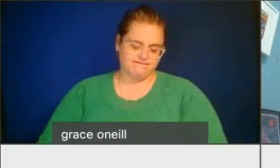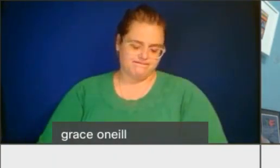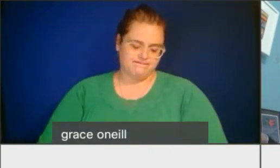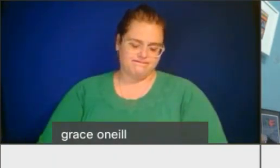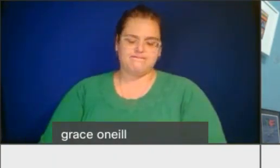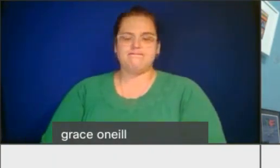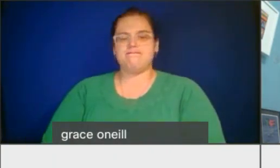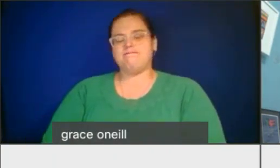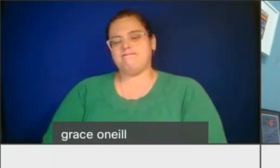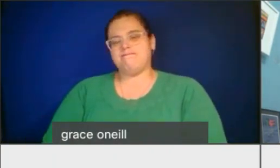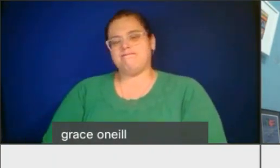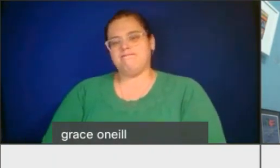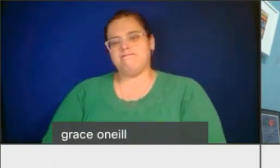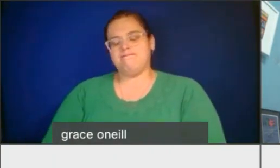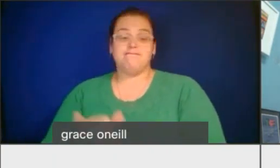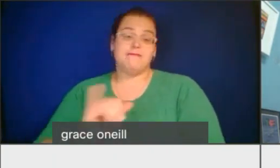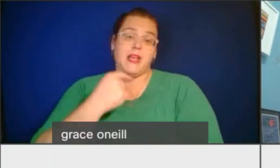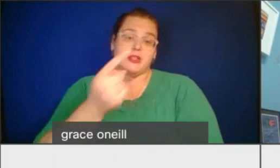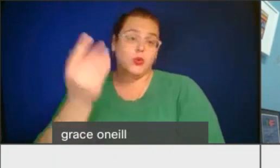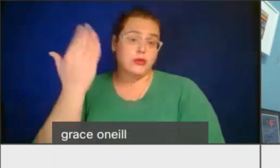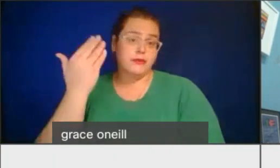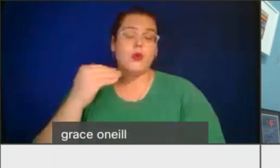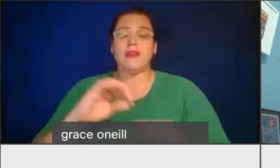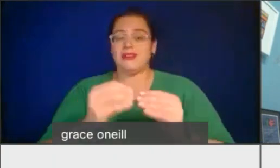As I said, we saw the numbers